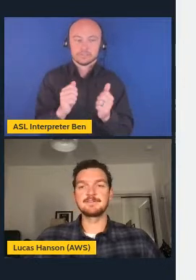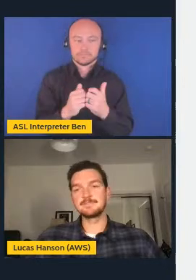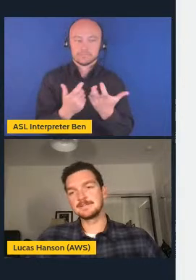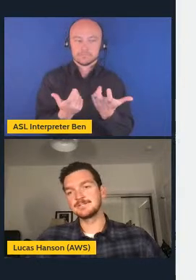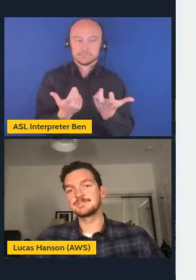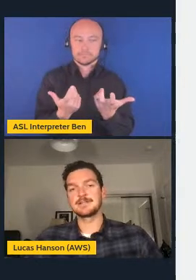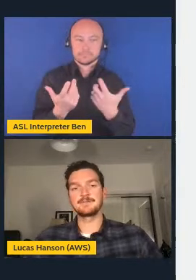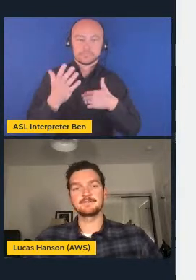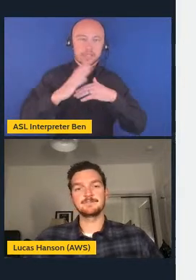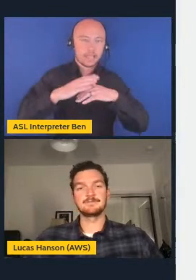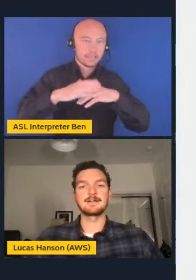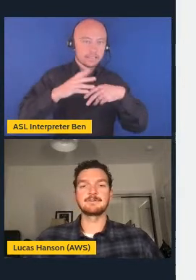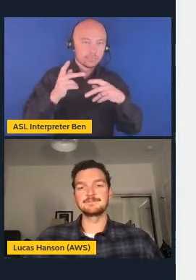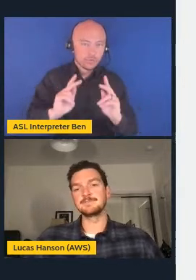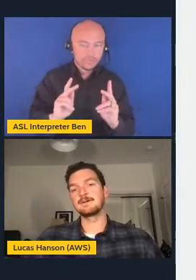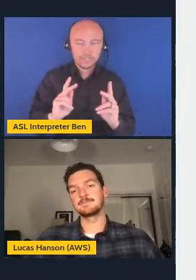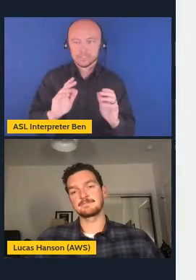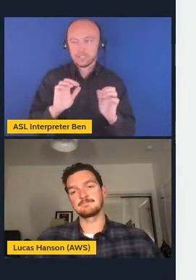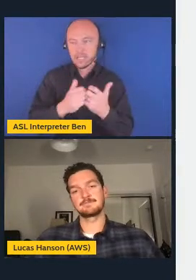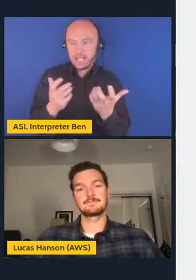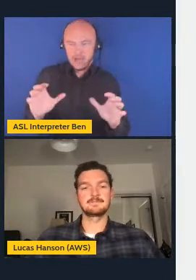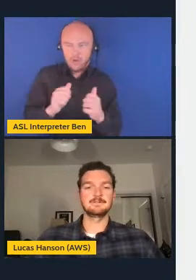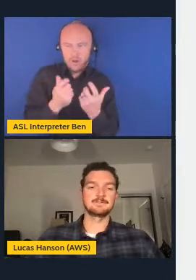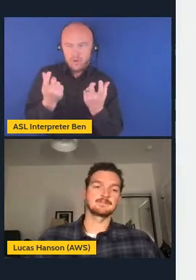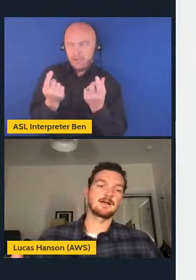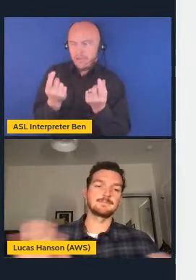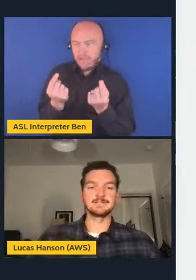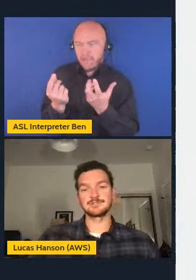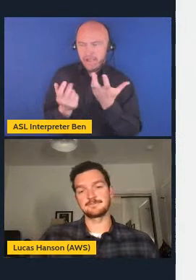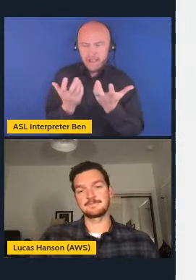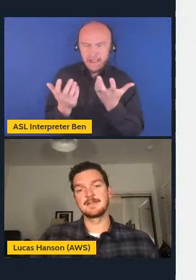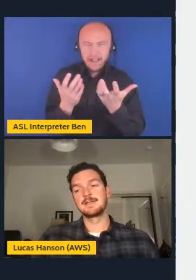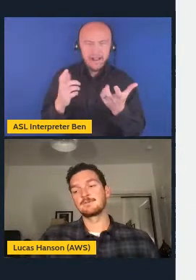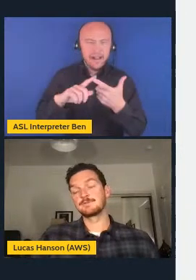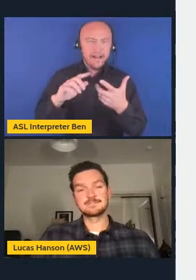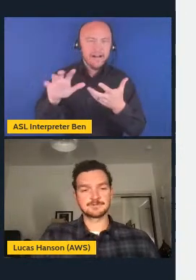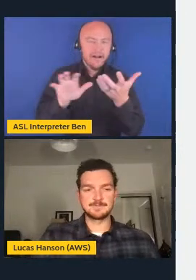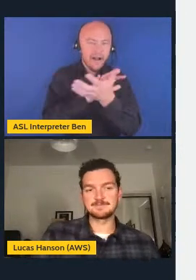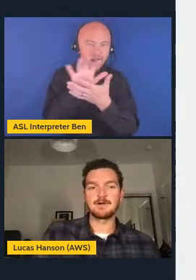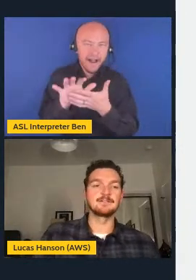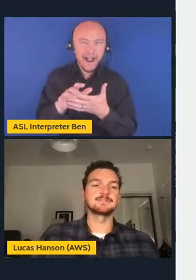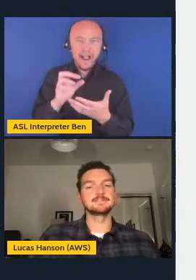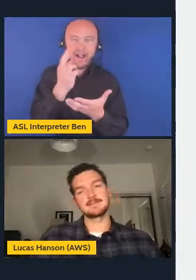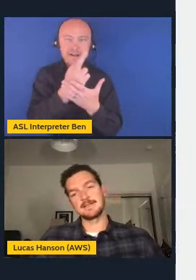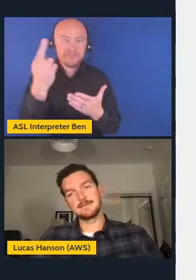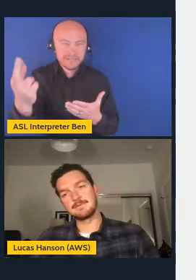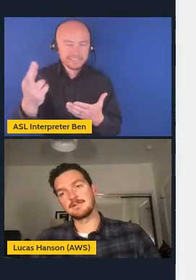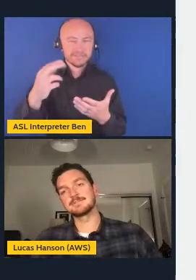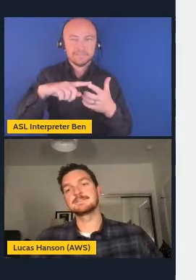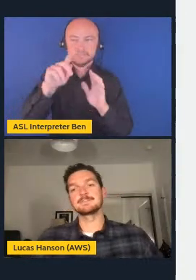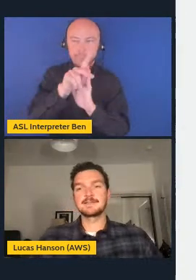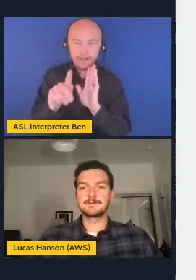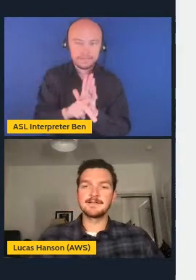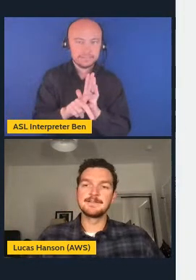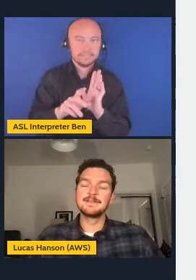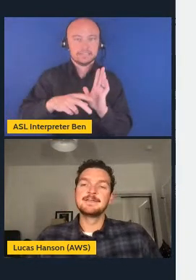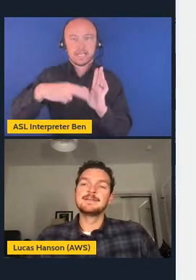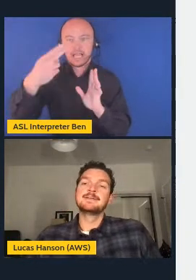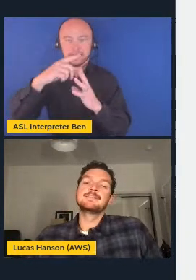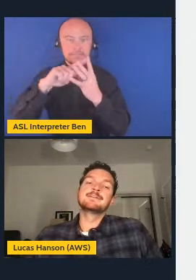least privilege. How do I do that with the combination of resource-based policies, IAM policies, et